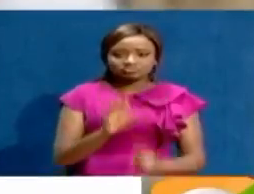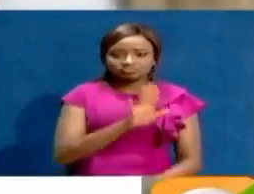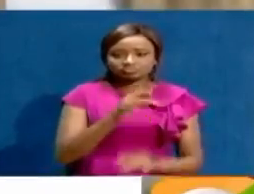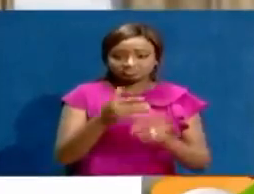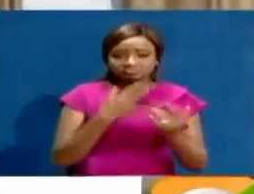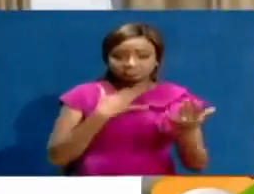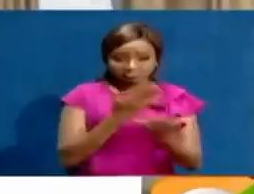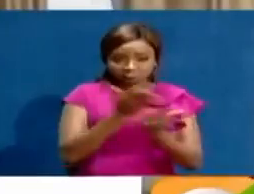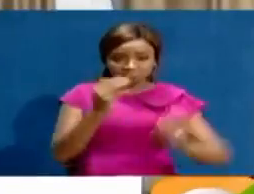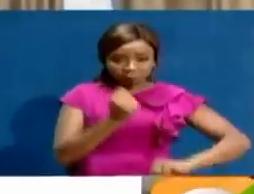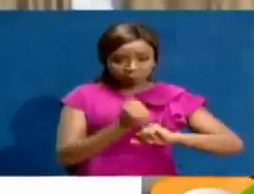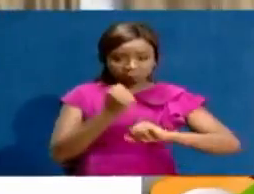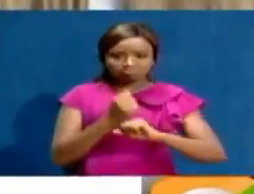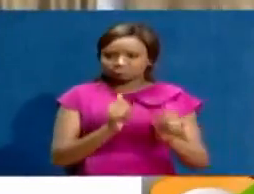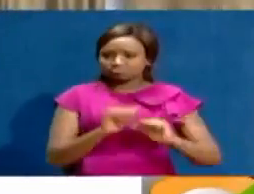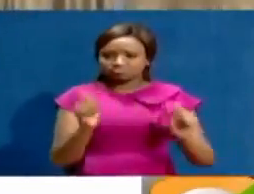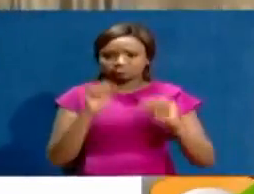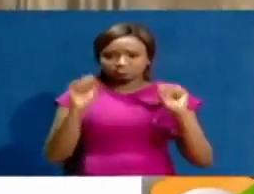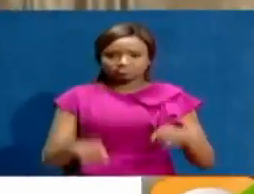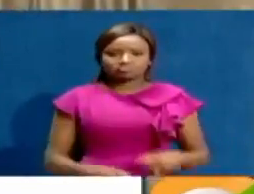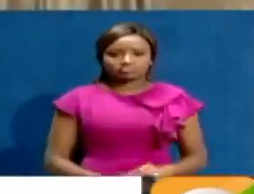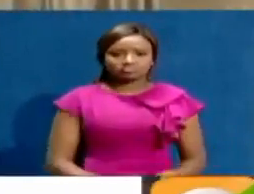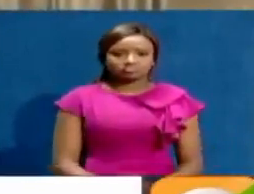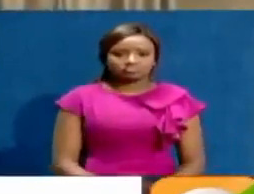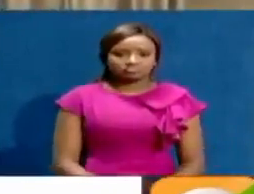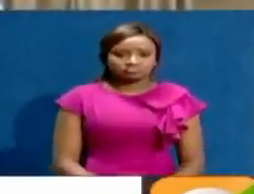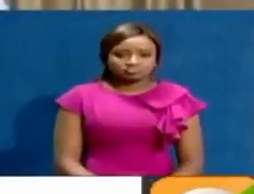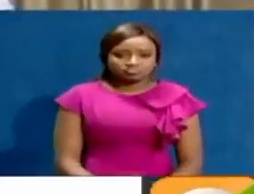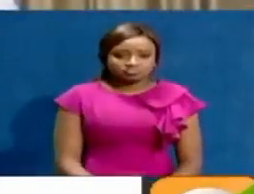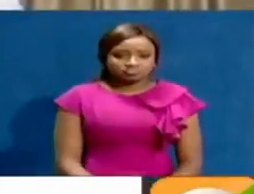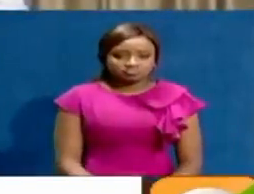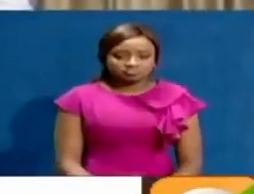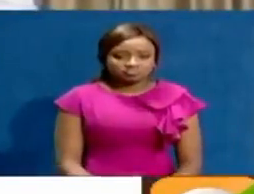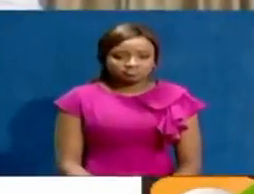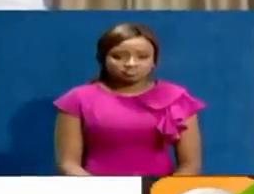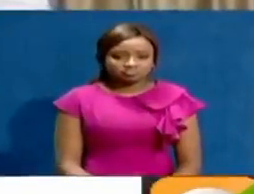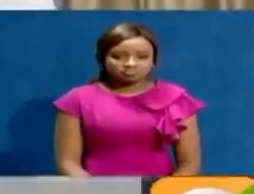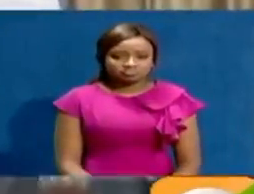the support and called for more partnerships despite the COVID-19 pandemic.